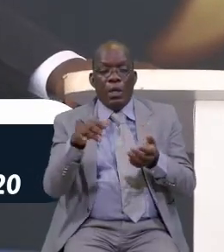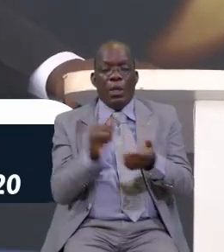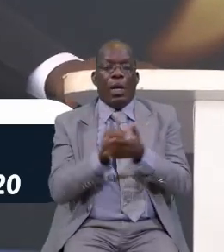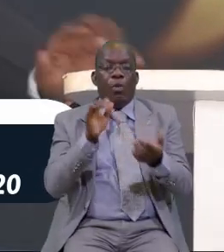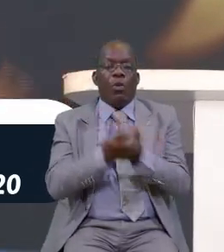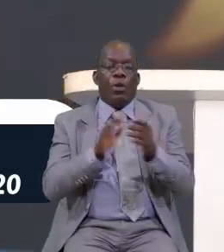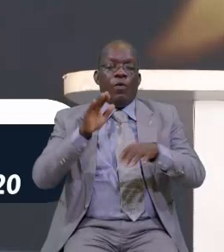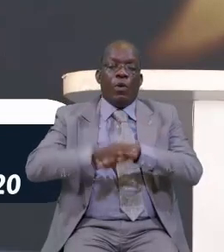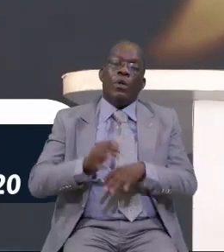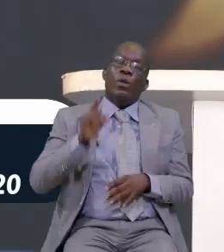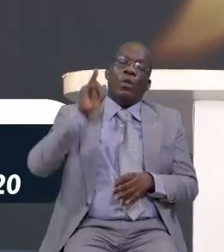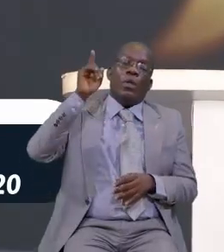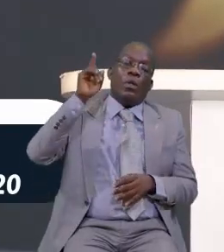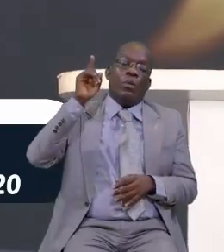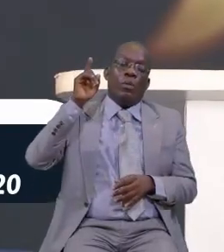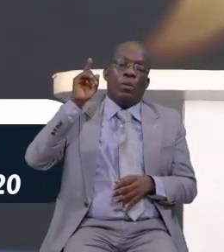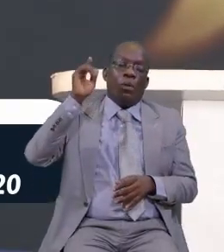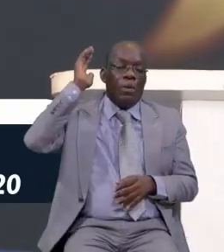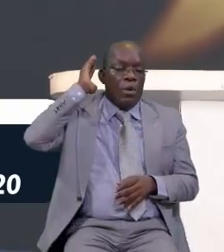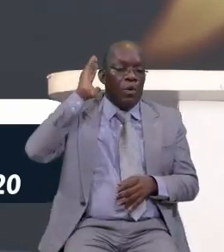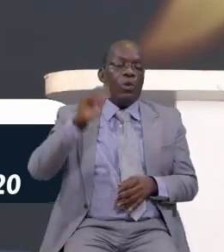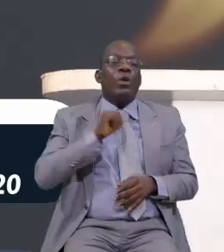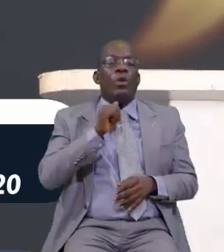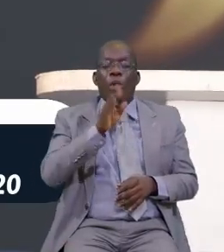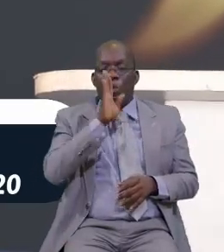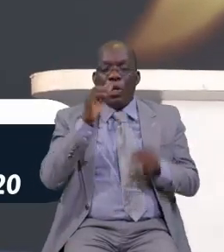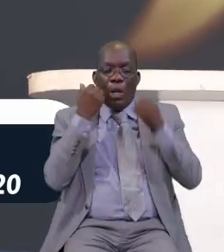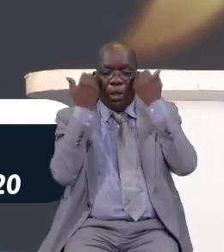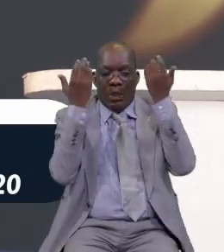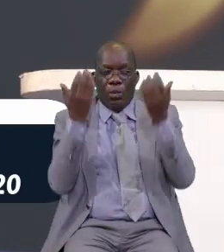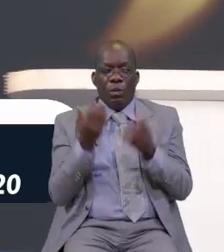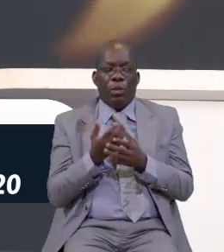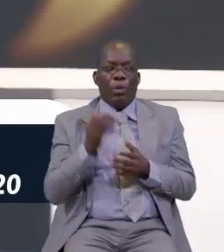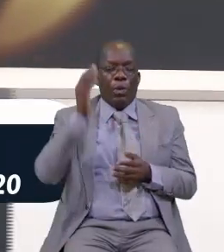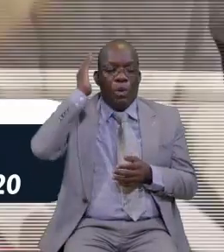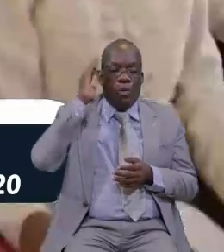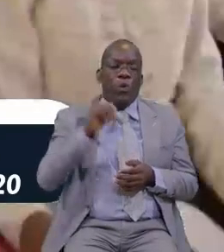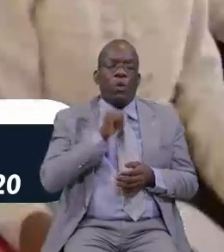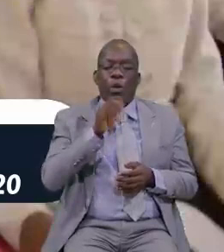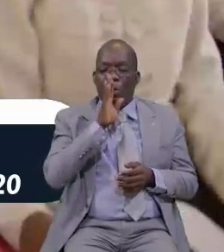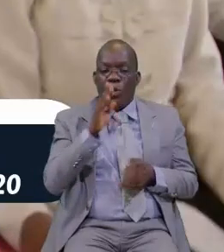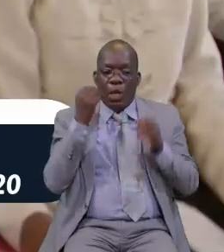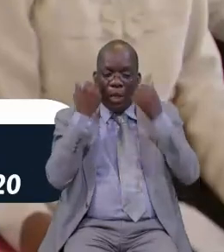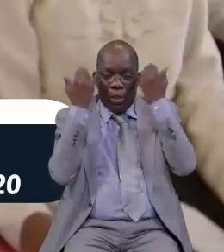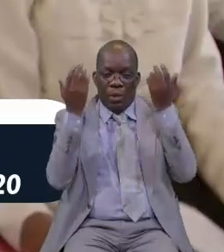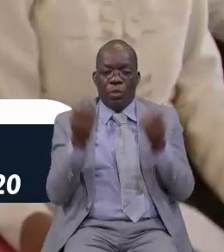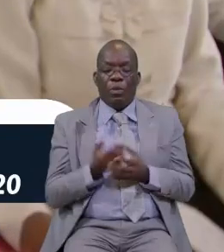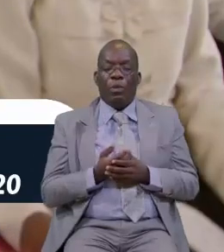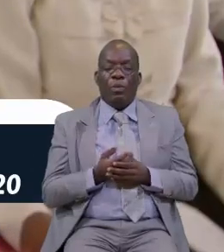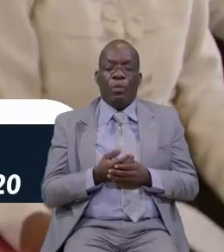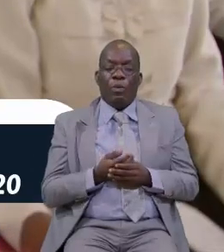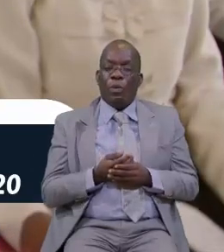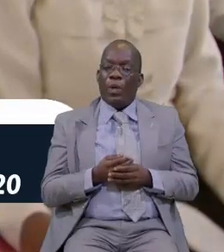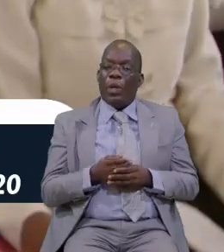him shall not be ashamed, shall not be confounded. Did you say amen